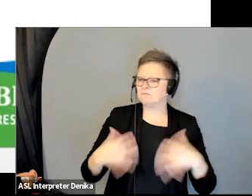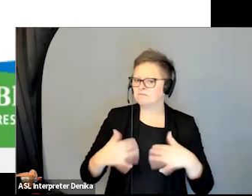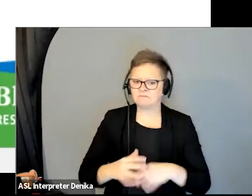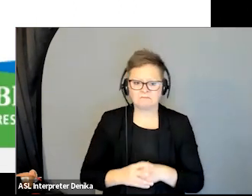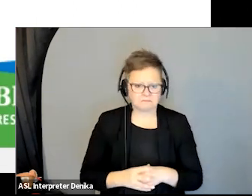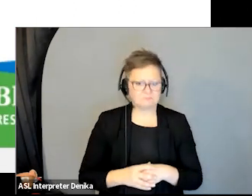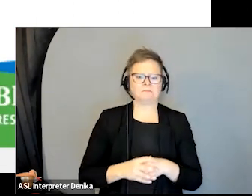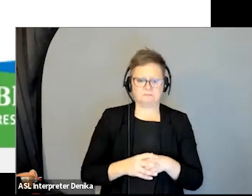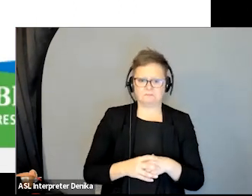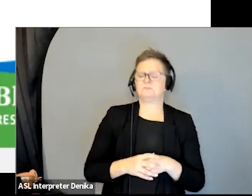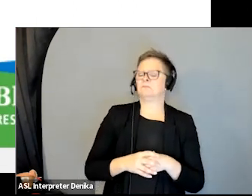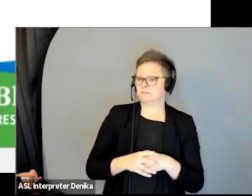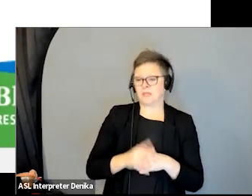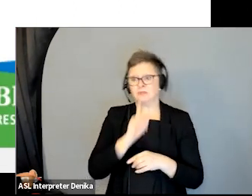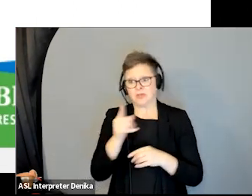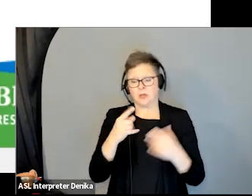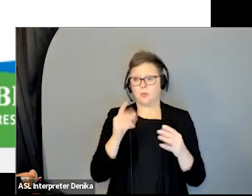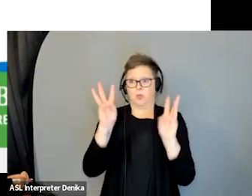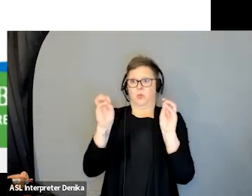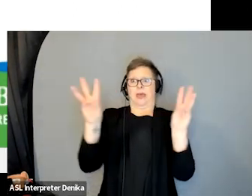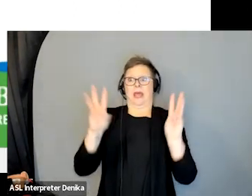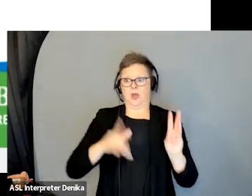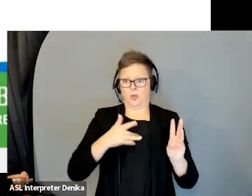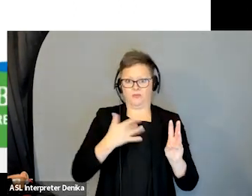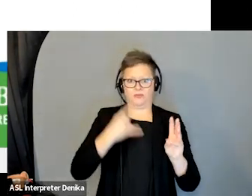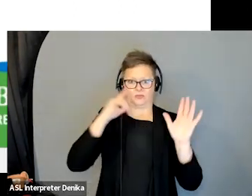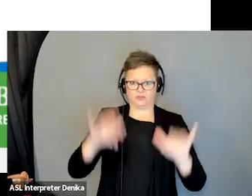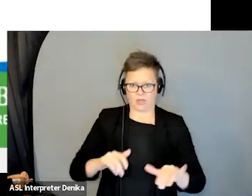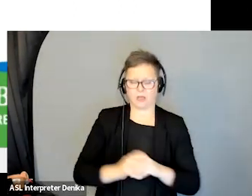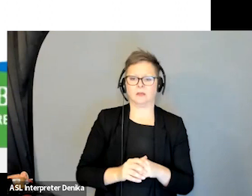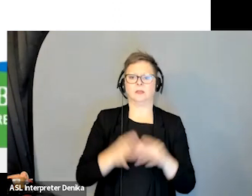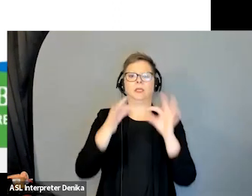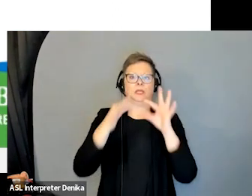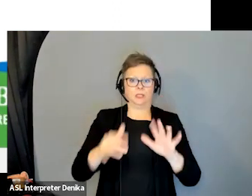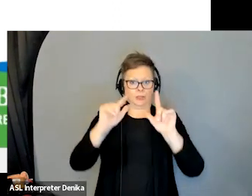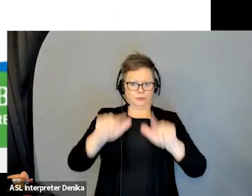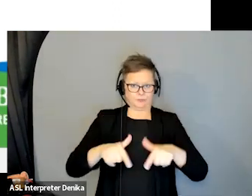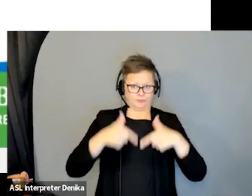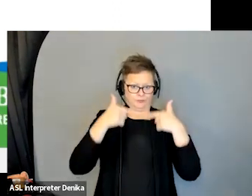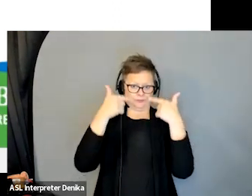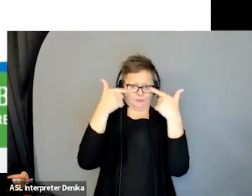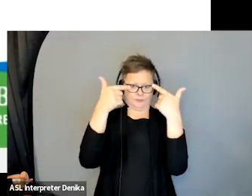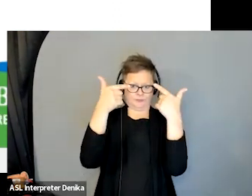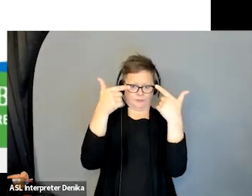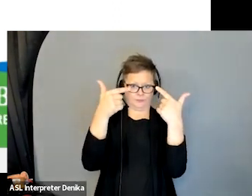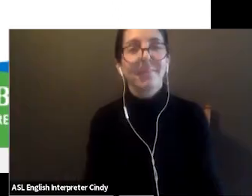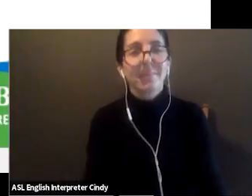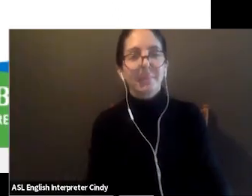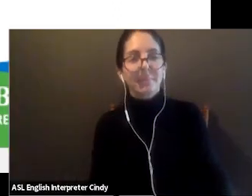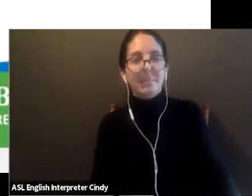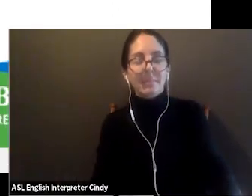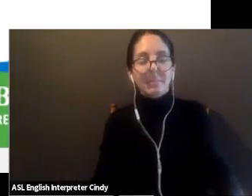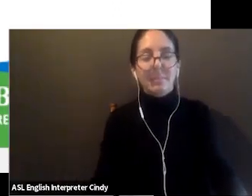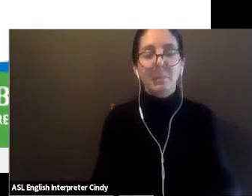So it's a bit of a wake-up call, I guess. Finally, more empirical research is needed to understand how workplace changes during the